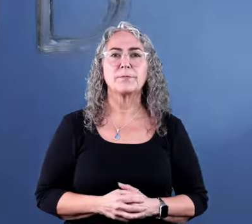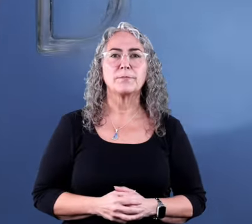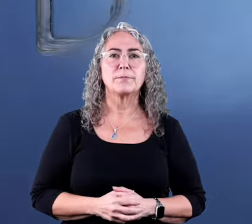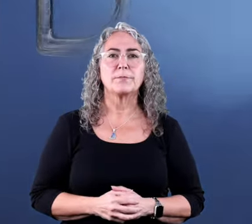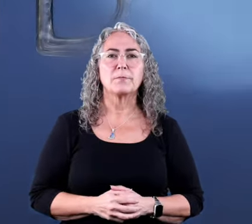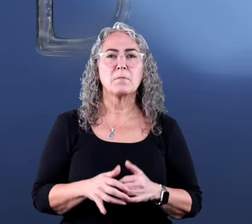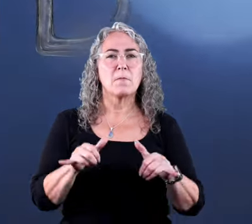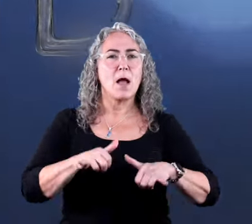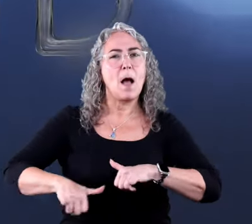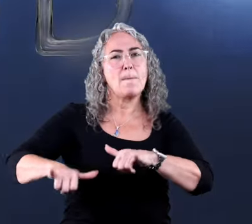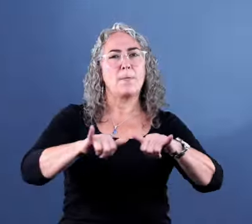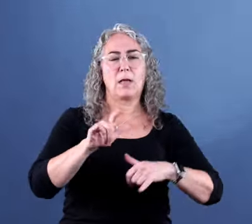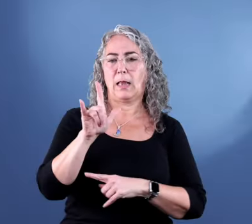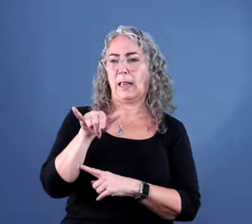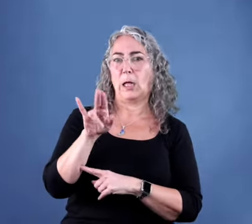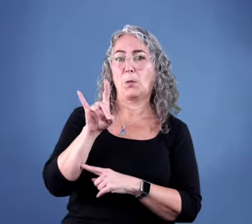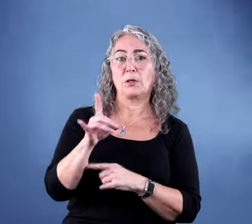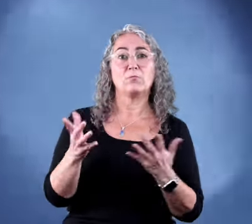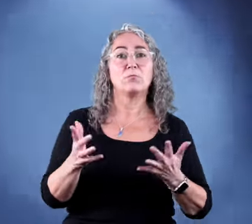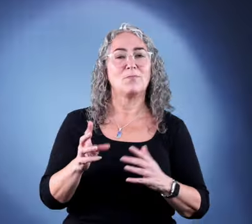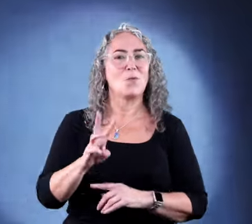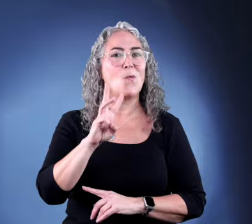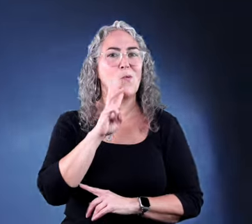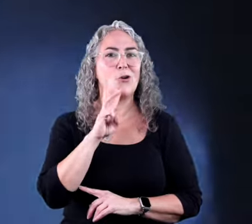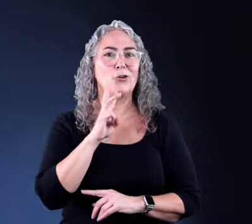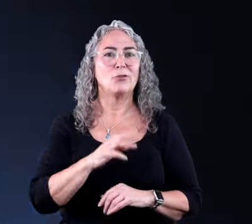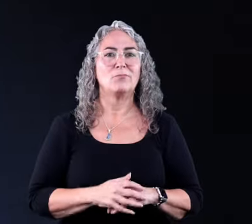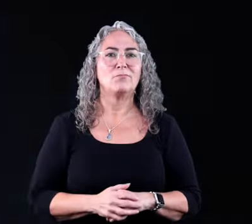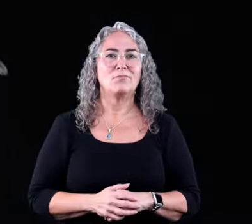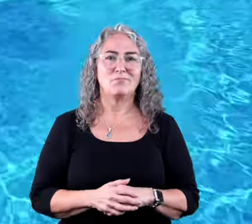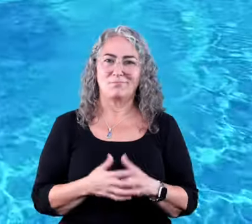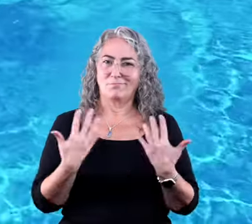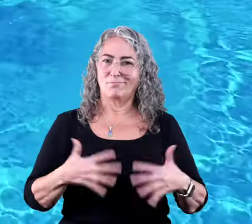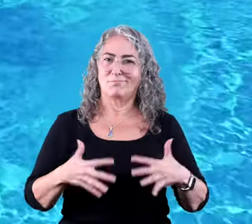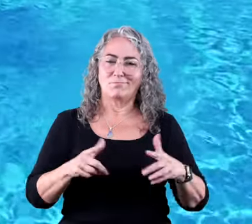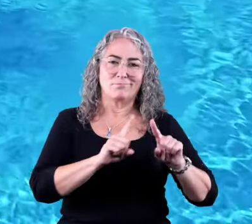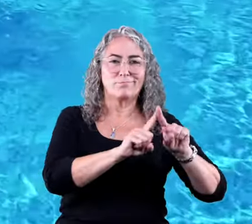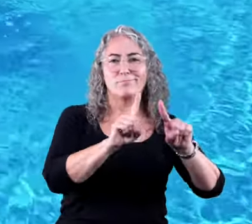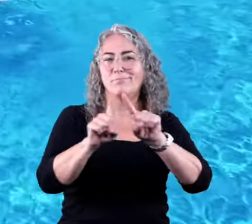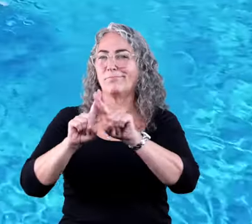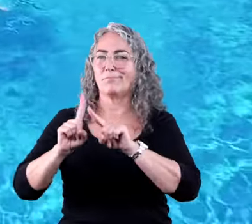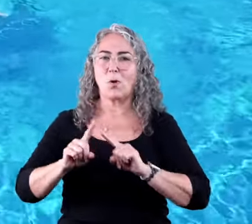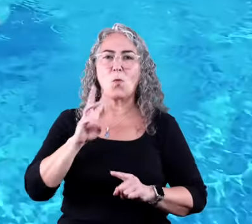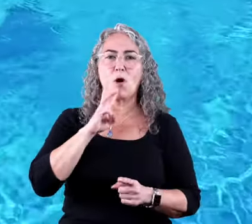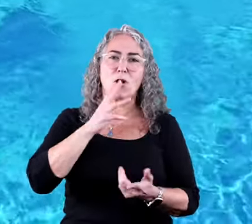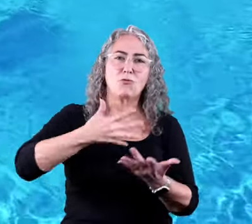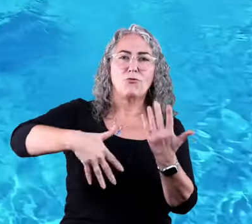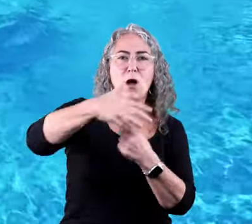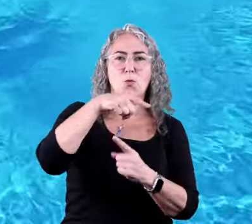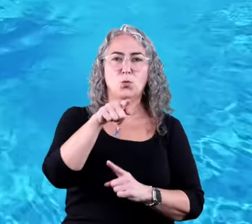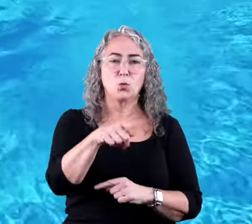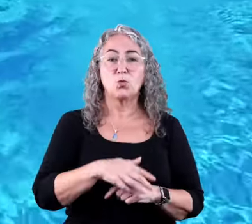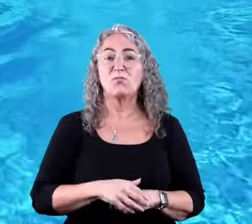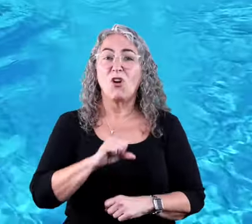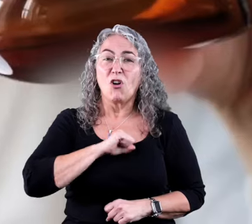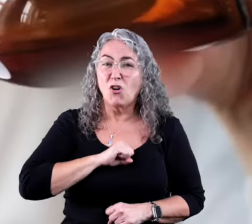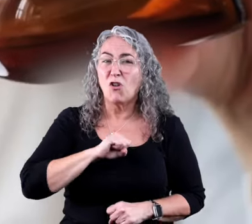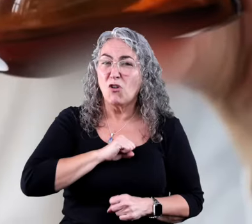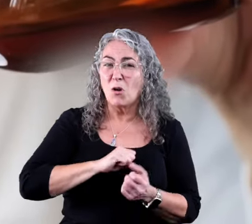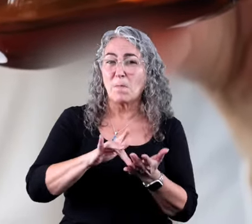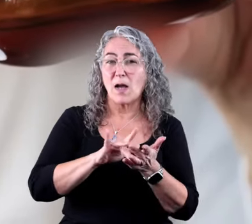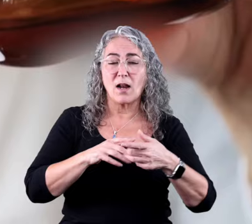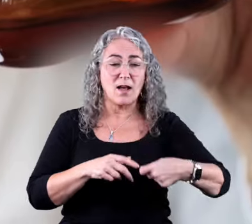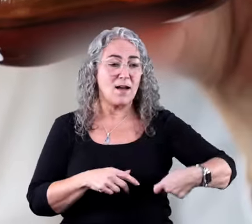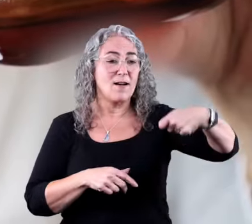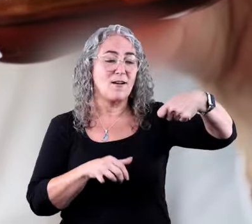liquids. The most common liquid is water, but there are a lot of other liquids all around you. Ever